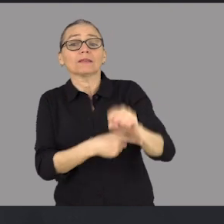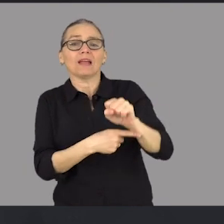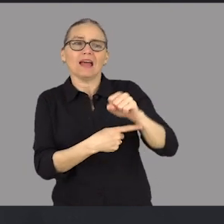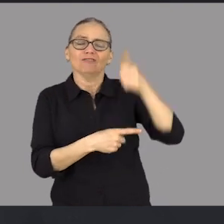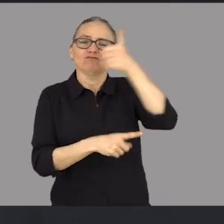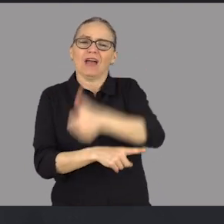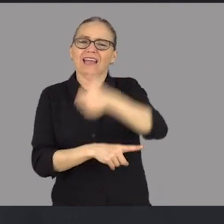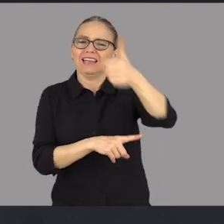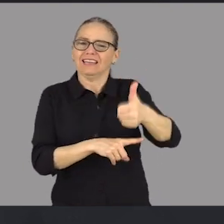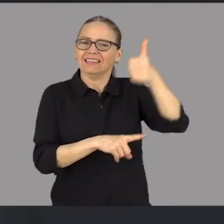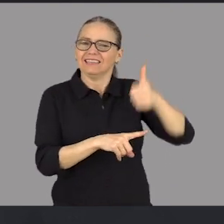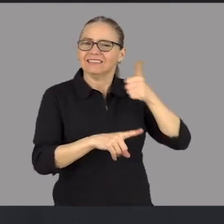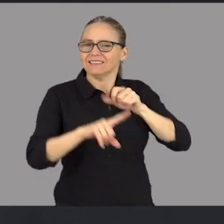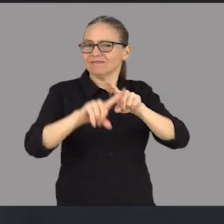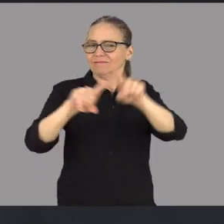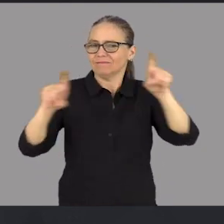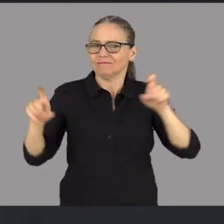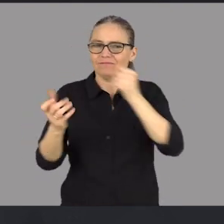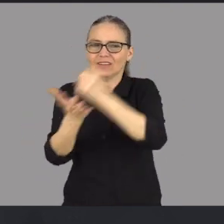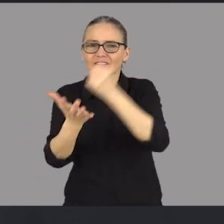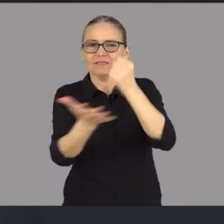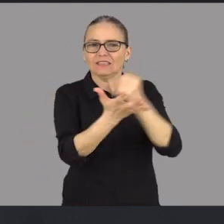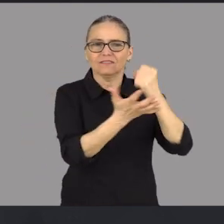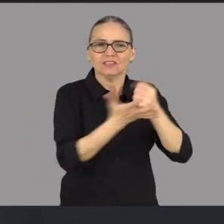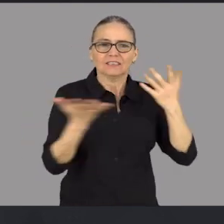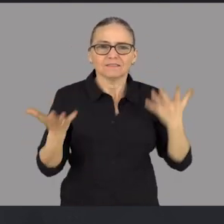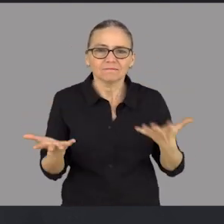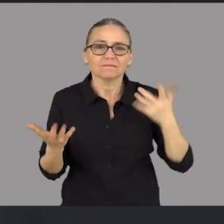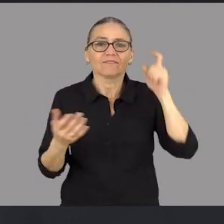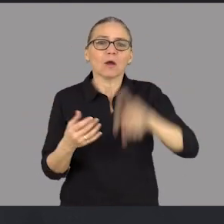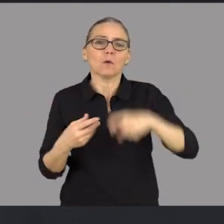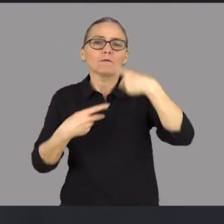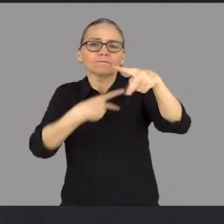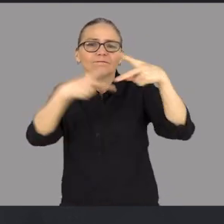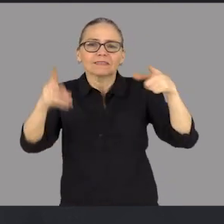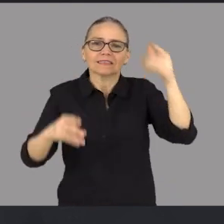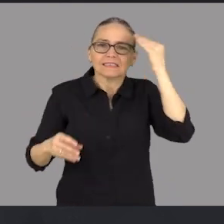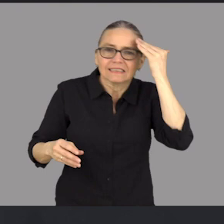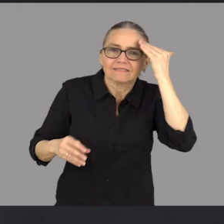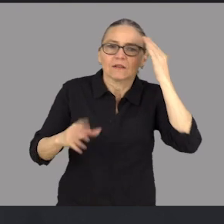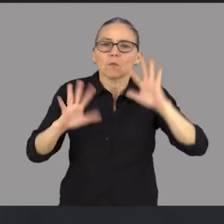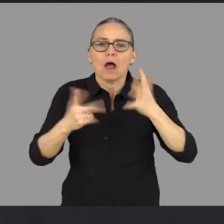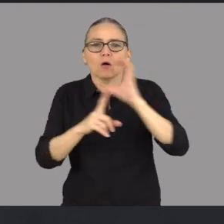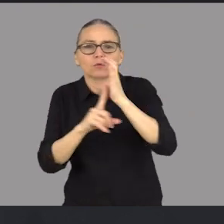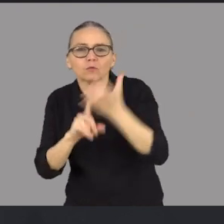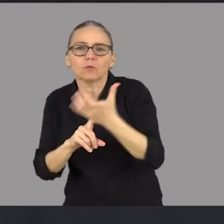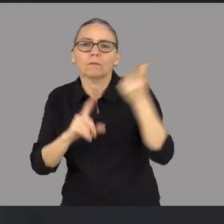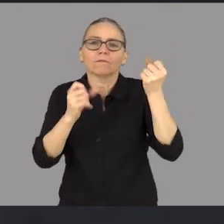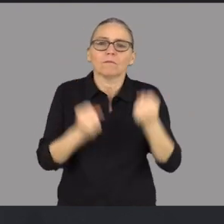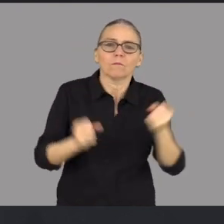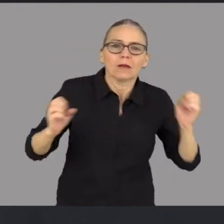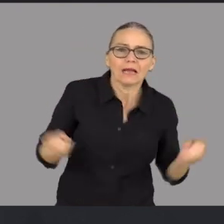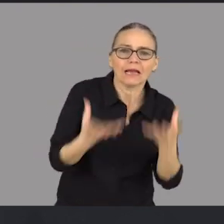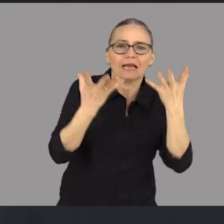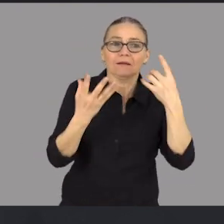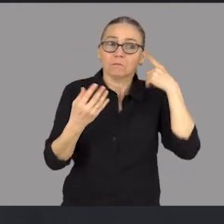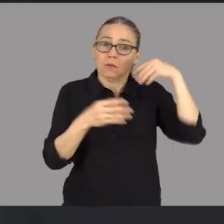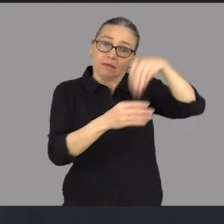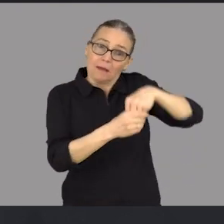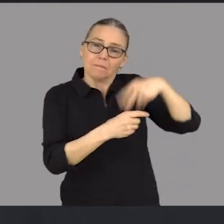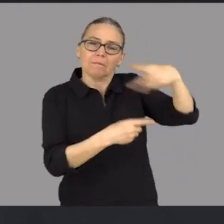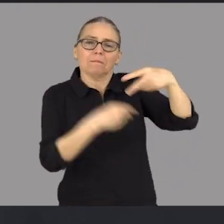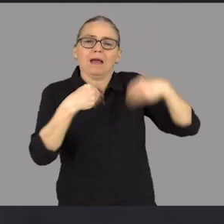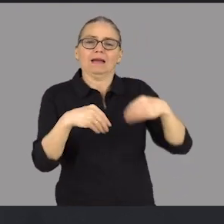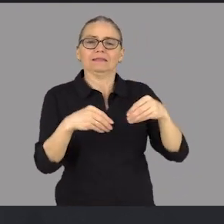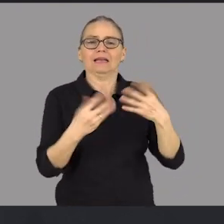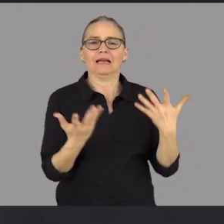Award. So there is some sharing there, but again, especially with majority of the stores